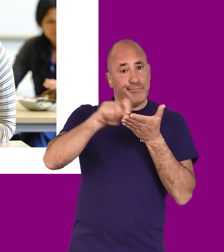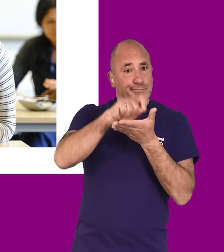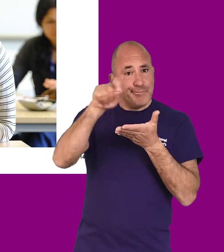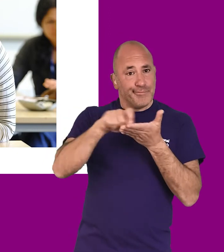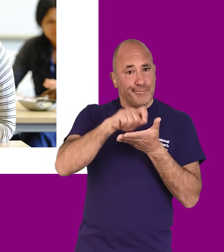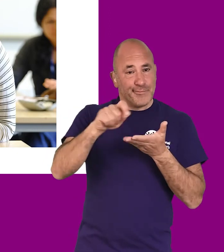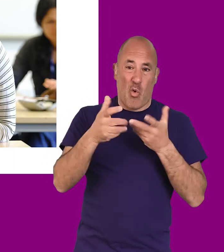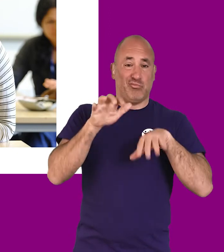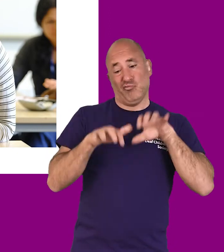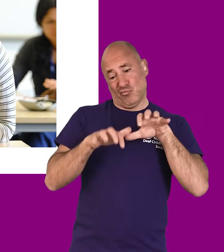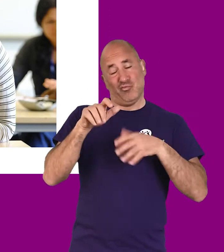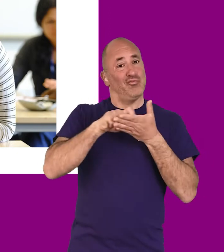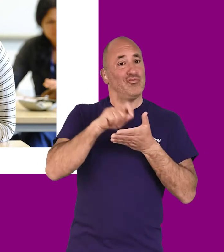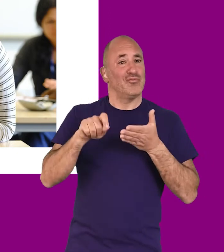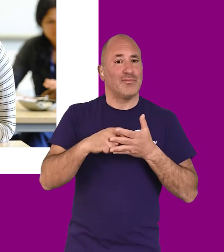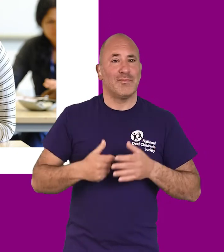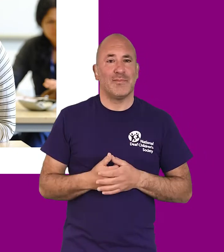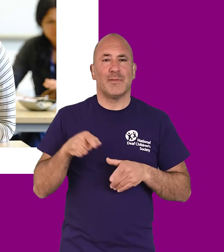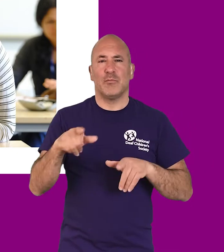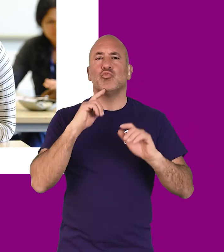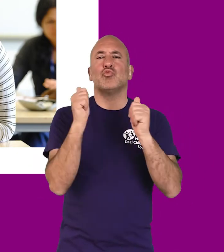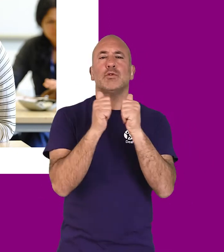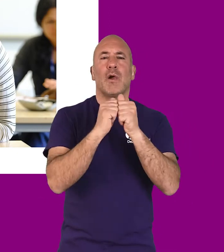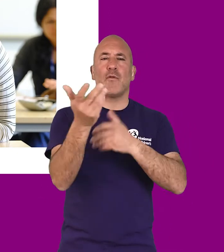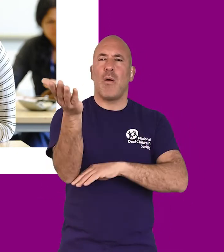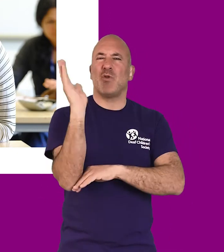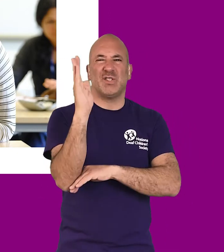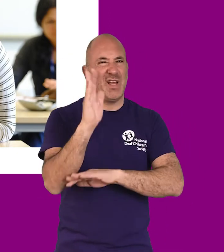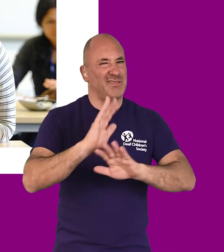simply take a set of notes. It's not really